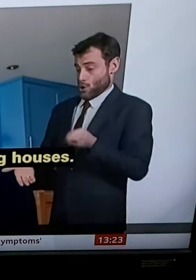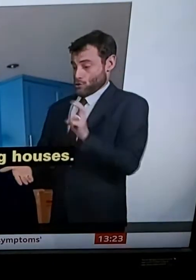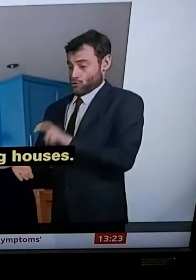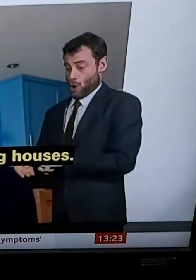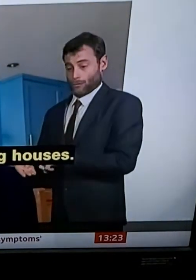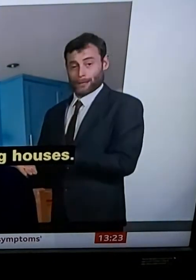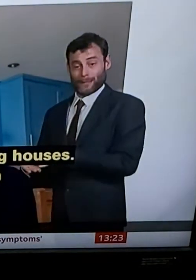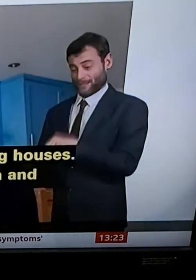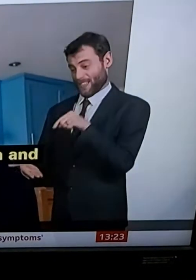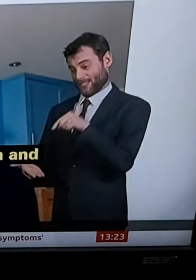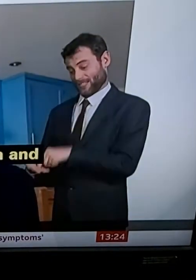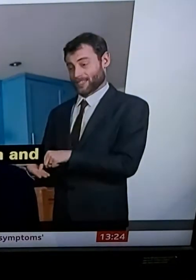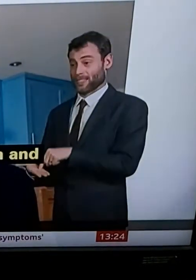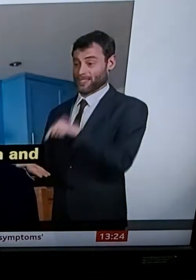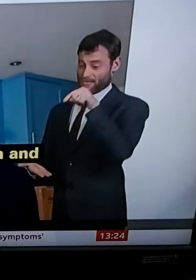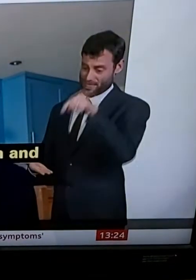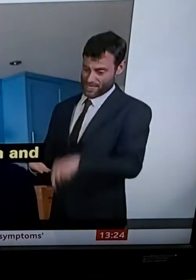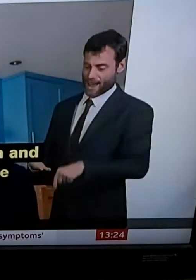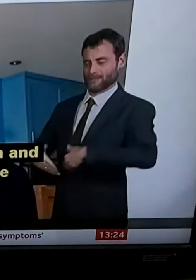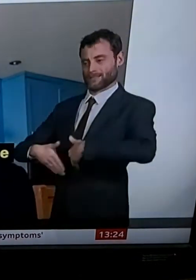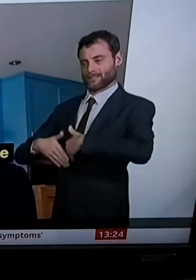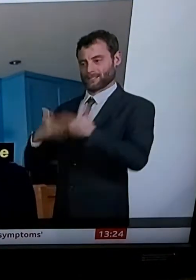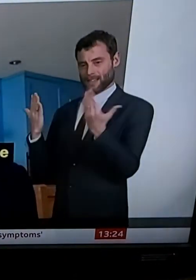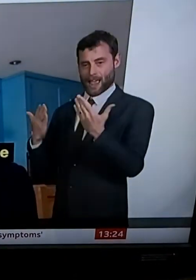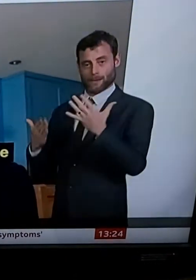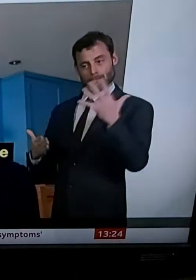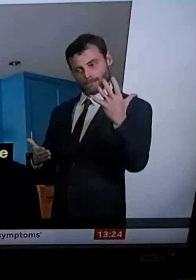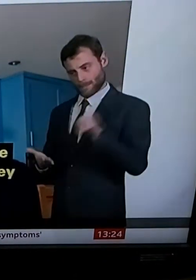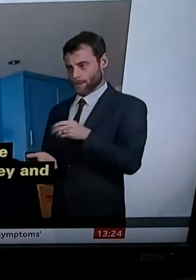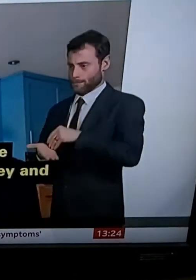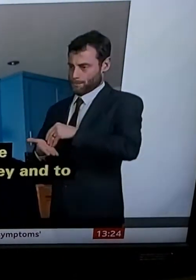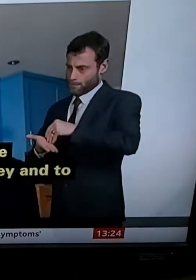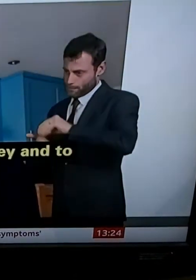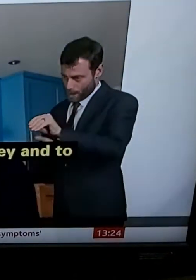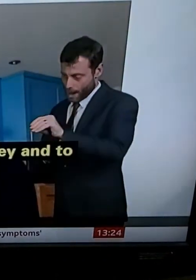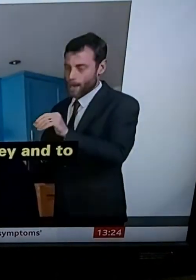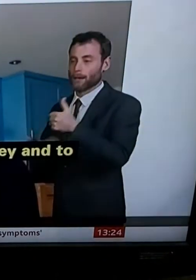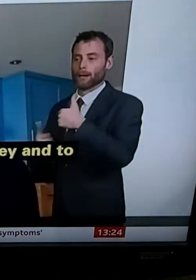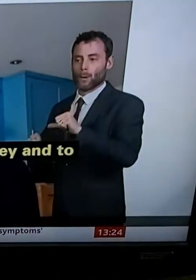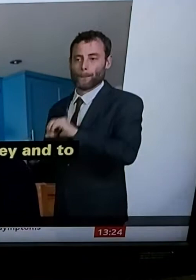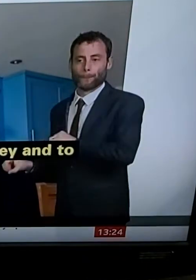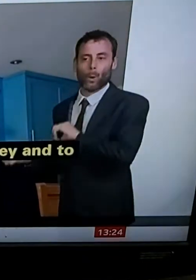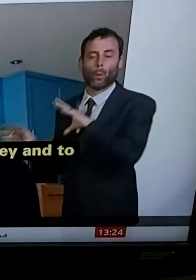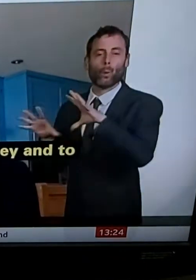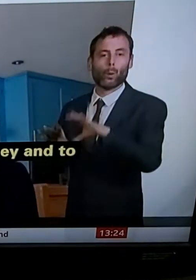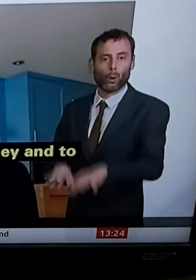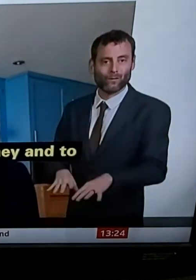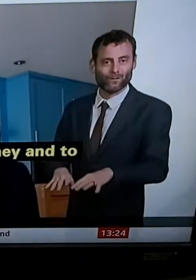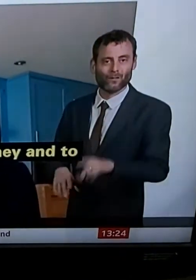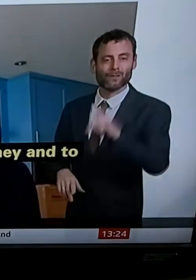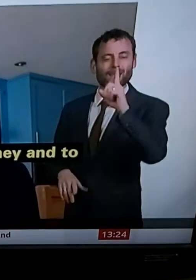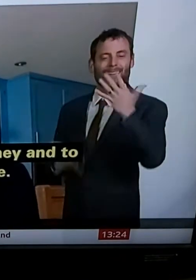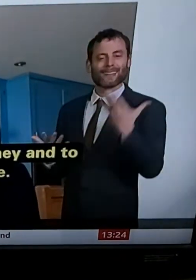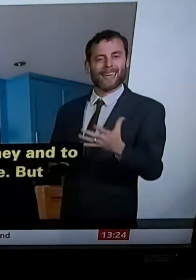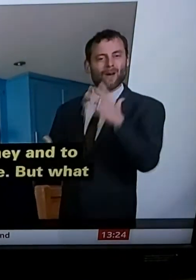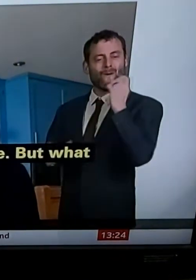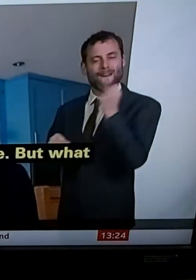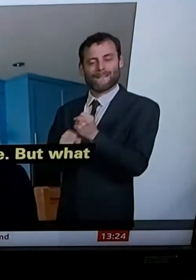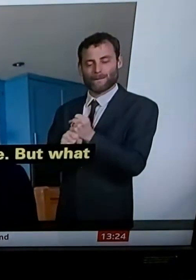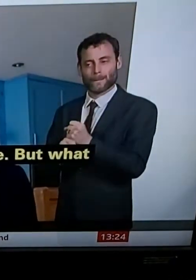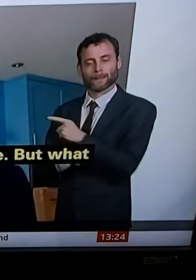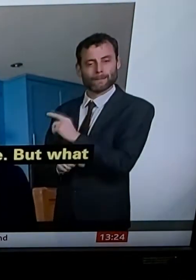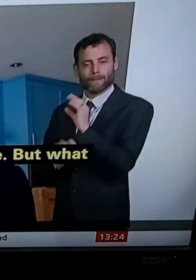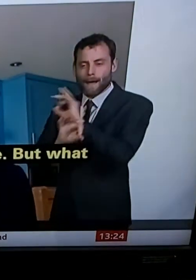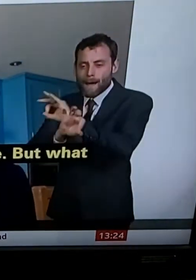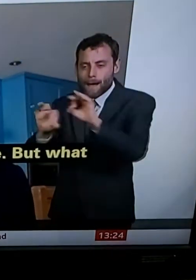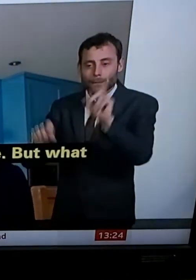committed to pay the money and to move on a designated date. But what the government is saying is the two parties, the buyer and the